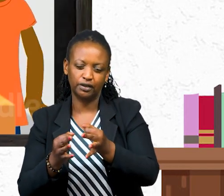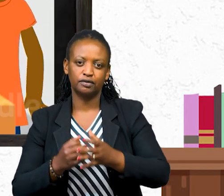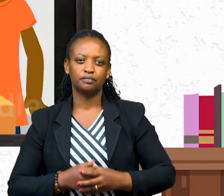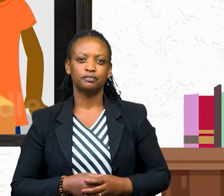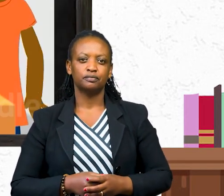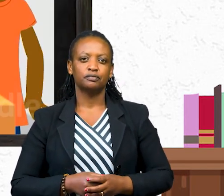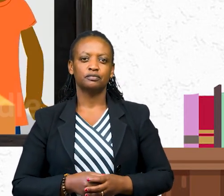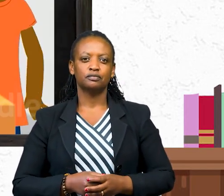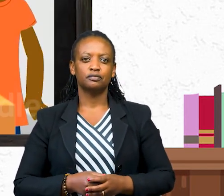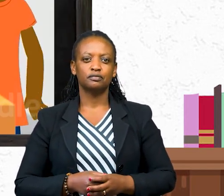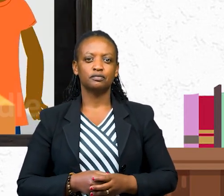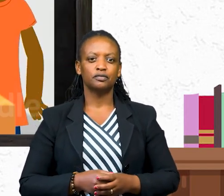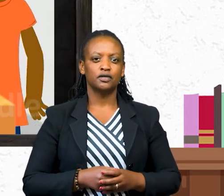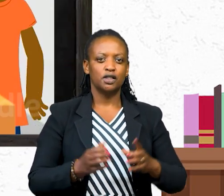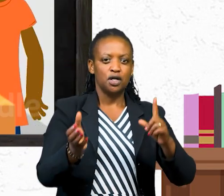edge.